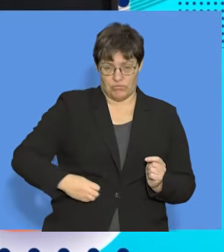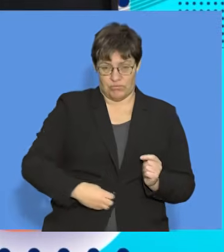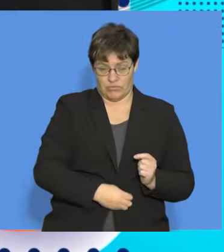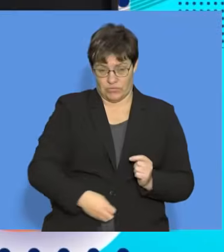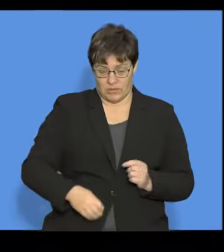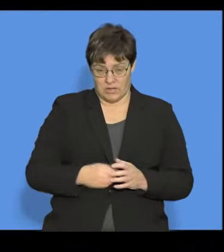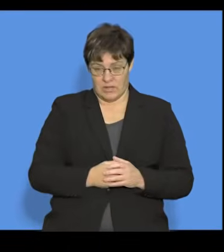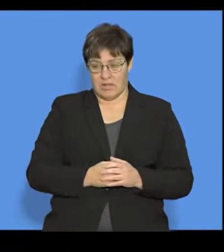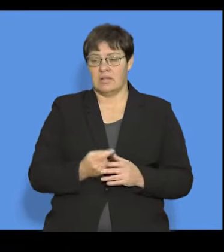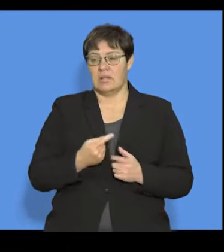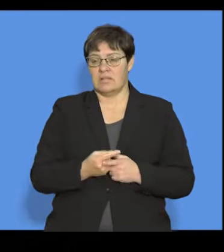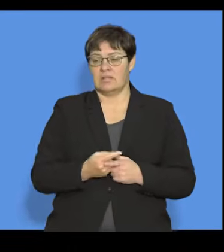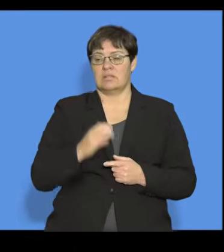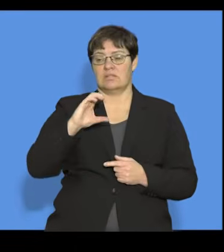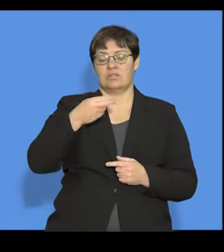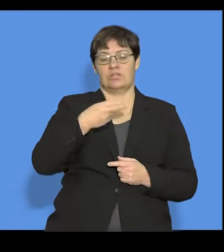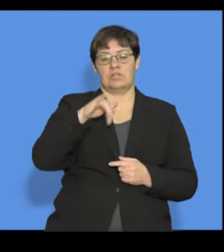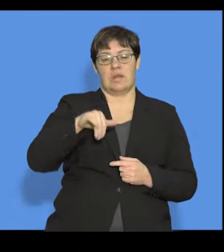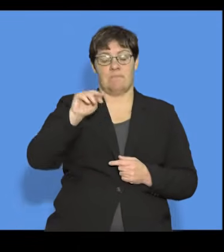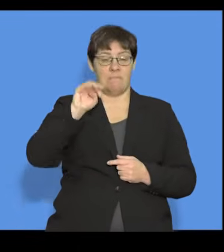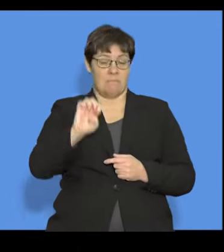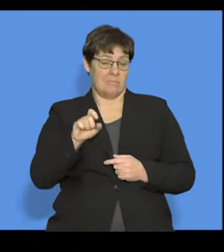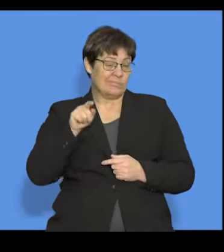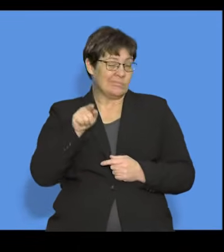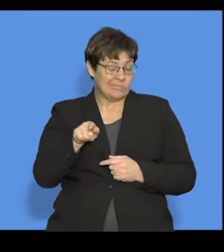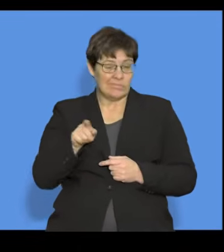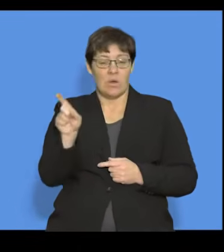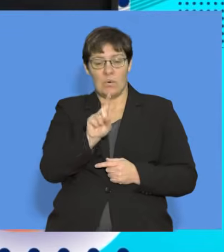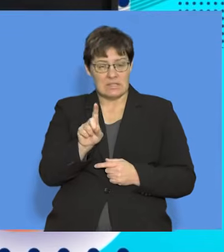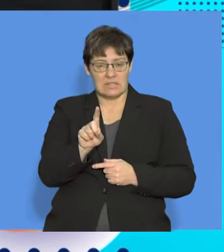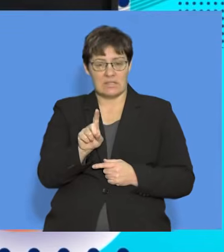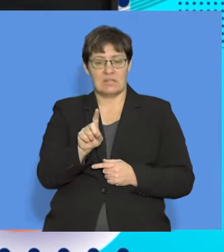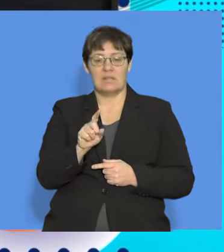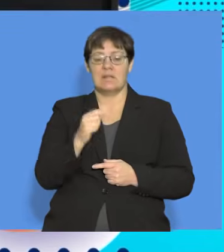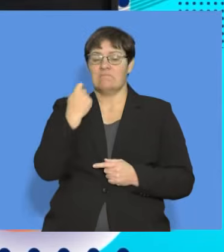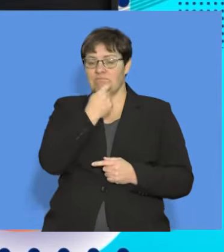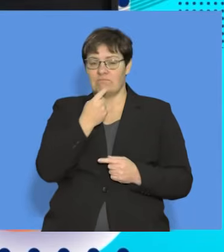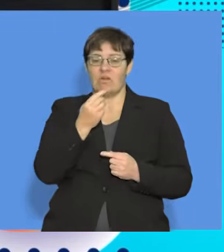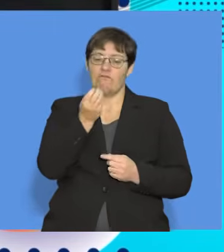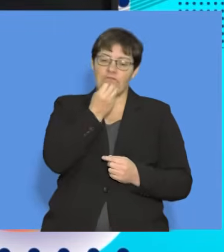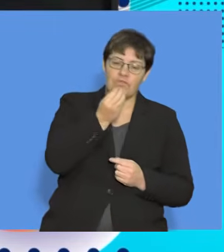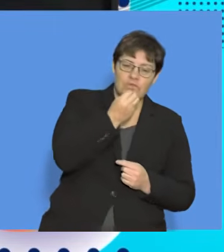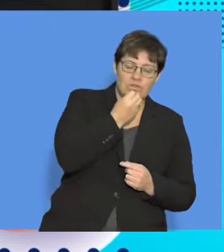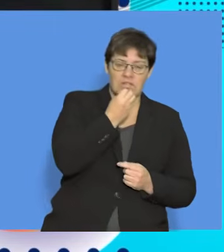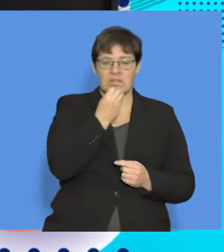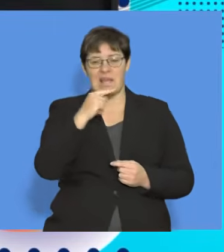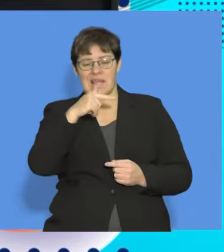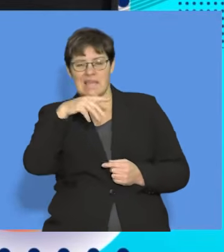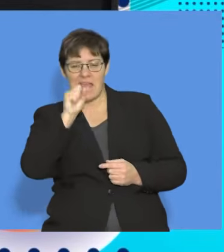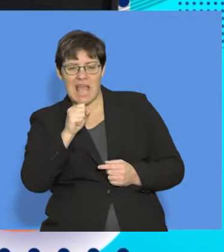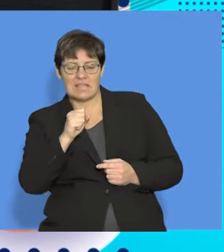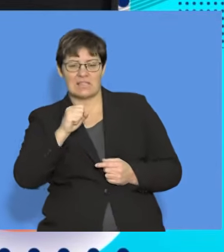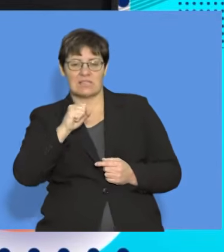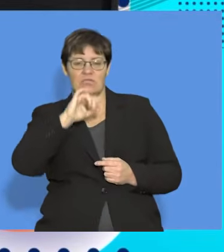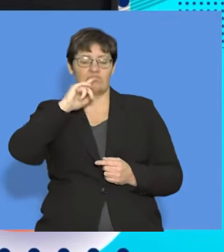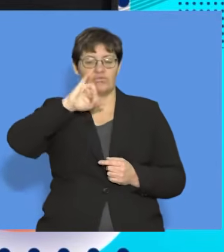system, and then the concept of what is chyme. And chyme again is a mixture of secretions of food and